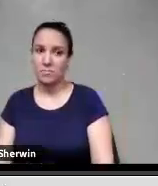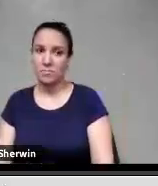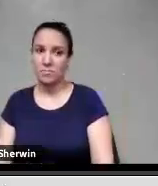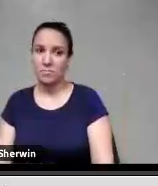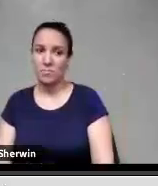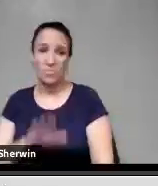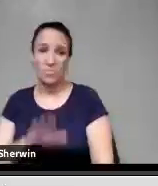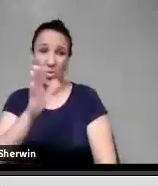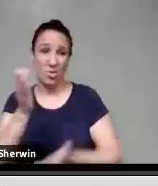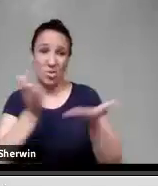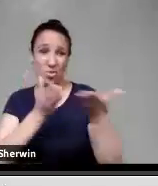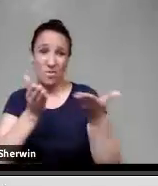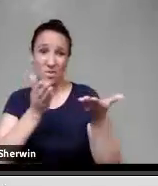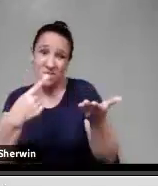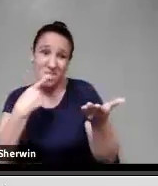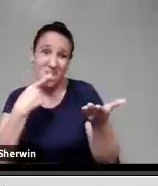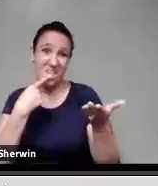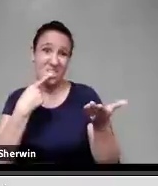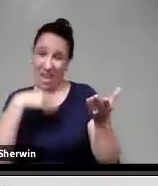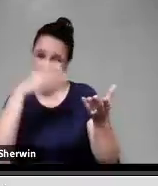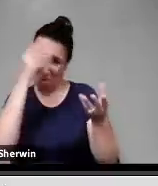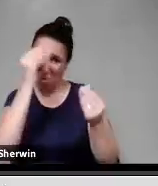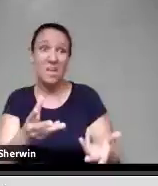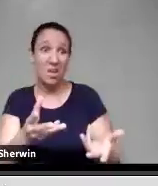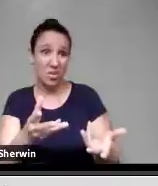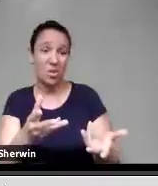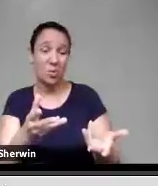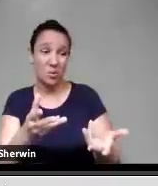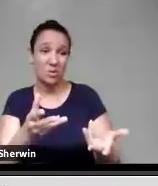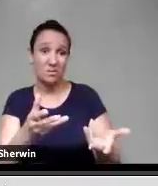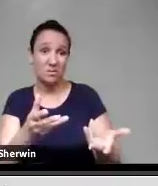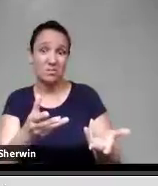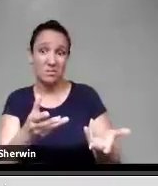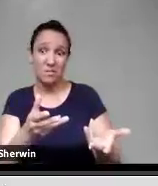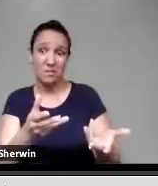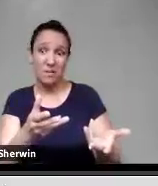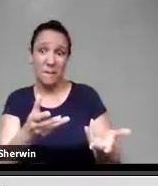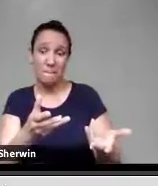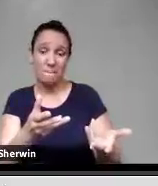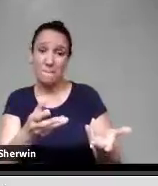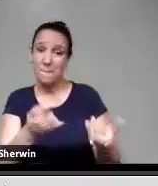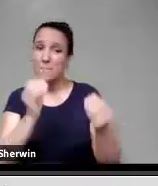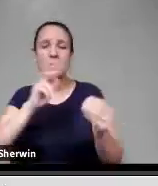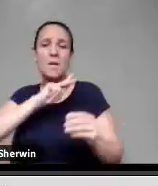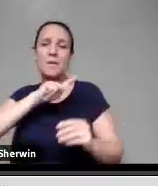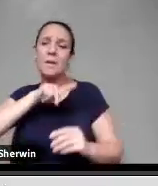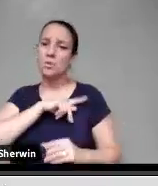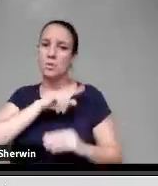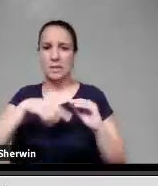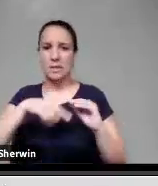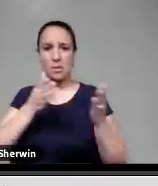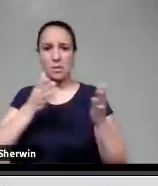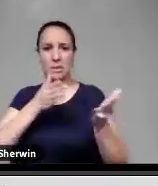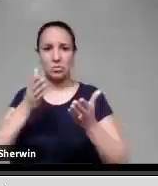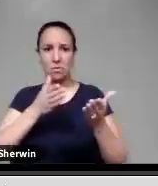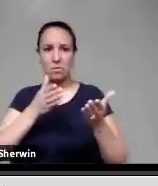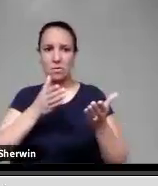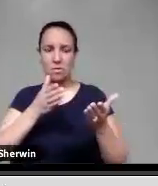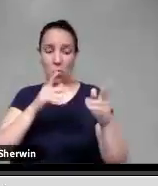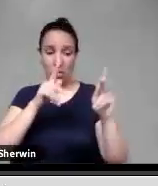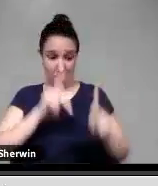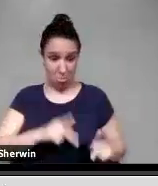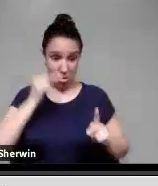service stinks. I probably won't say it that way, but there was nothing personalized about that. When that person saw that I had that question from